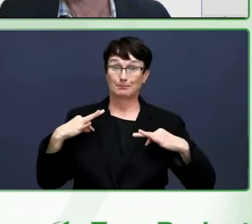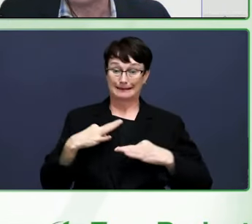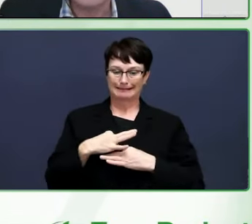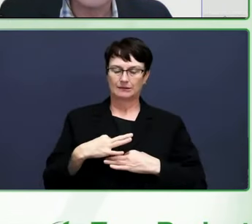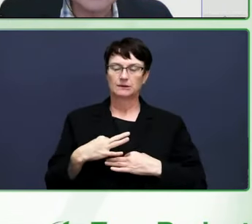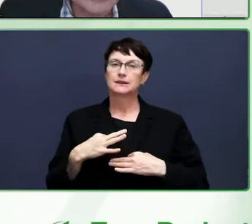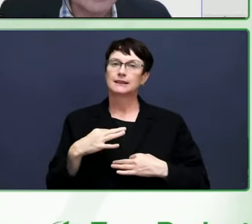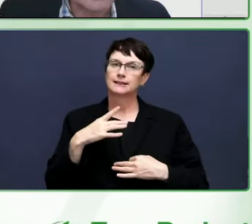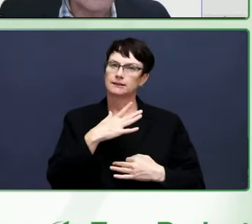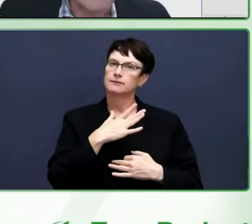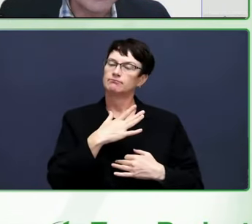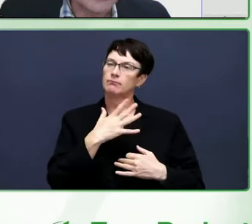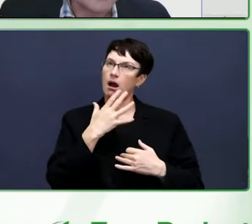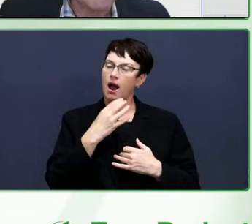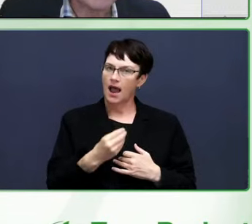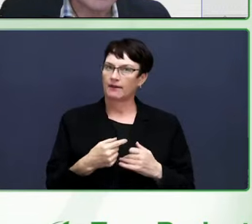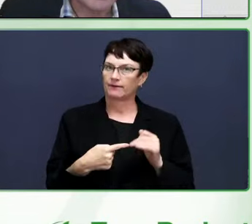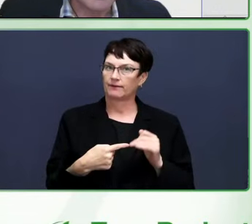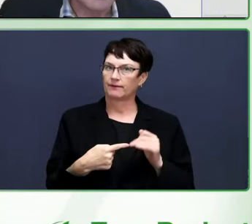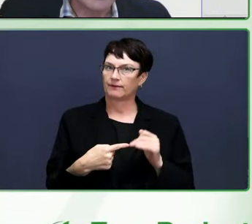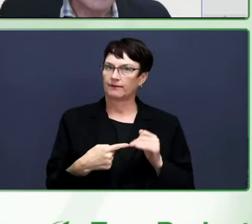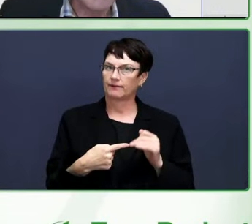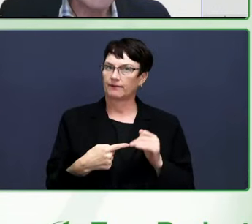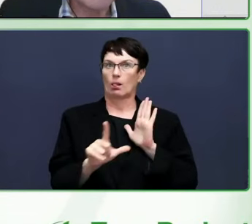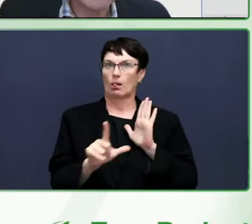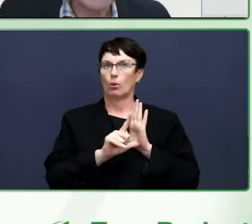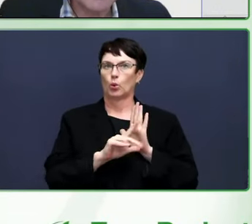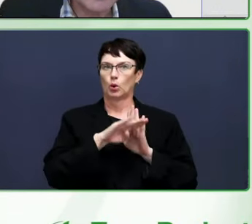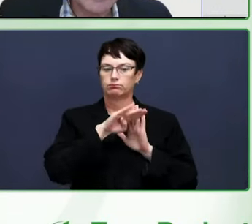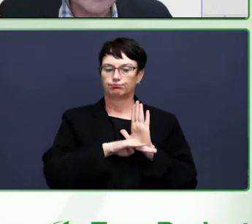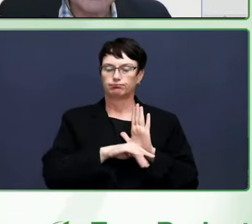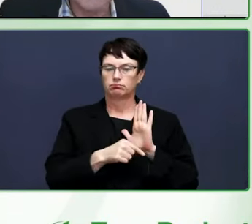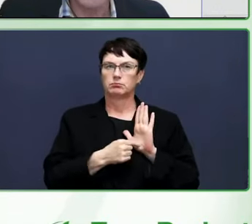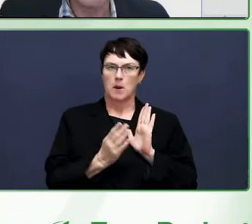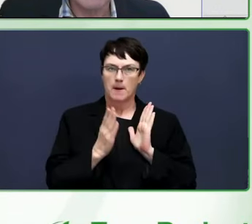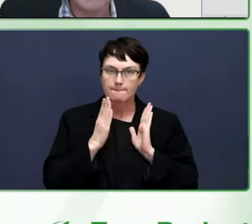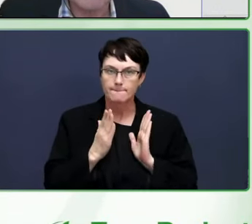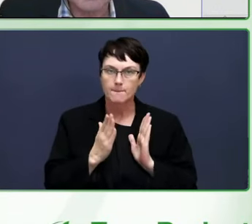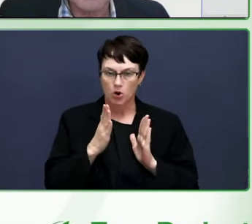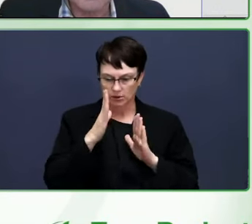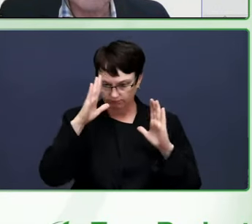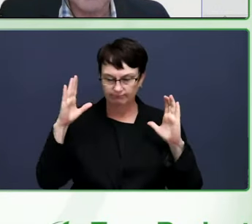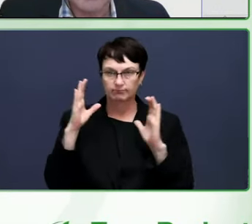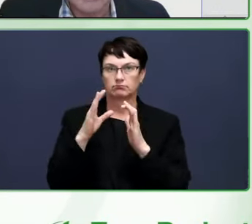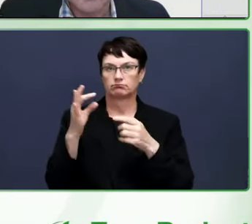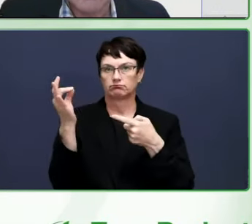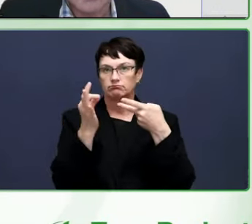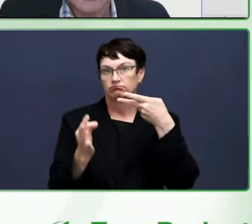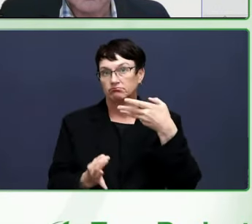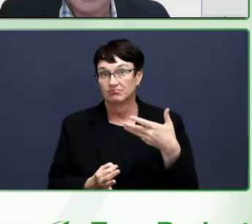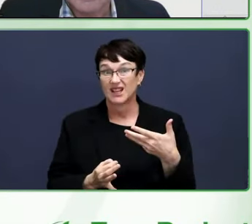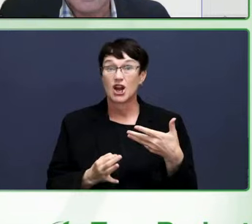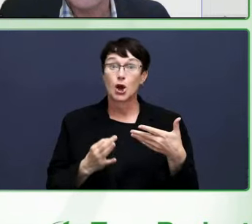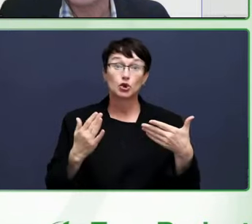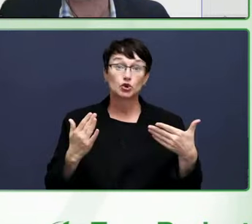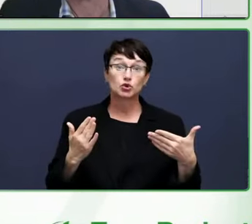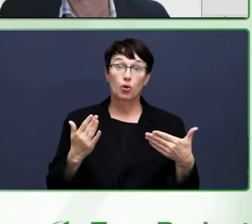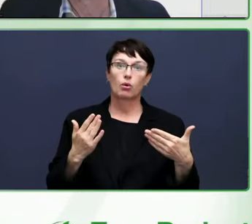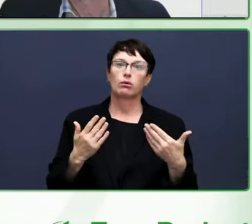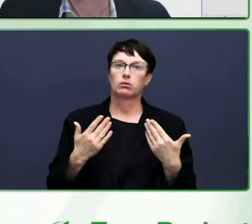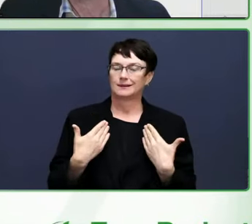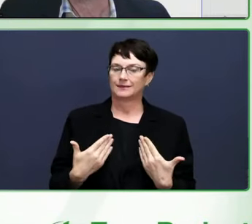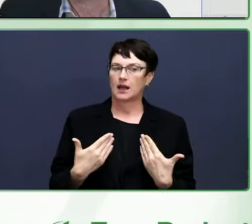to deal with this concern. And in the specific case of students with special educational